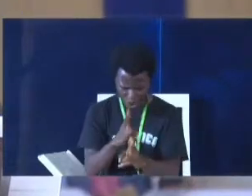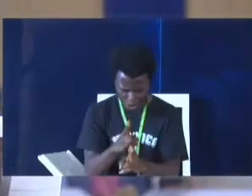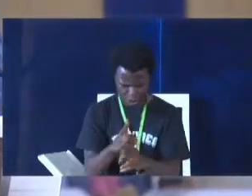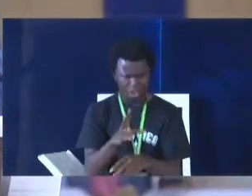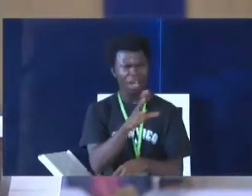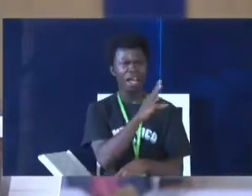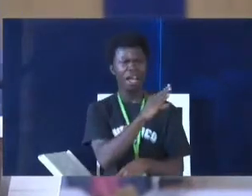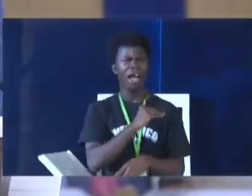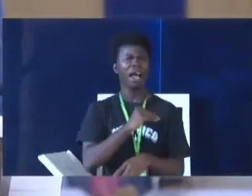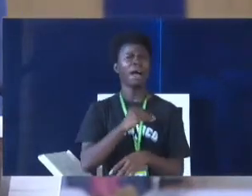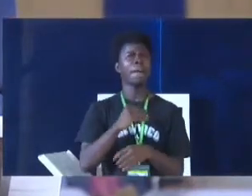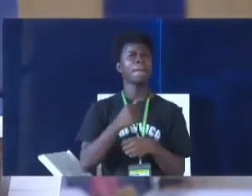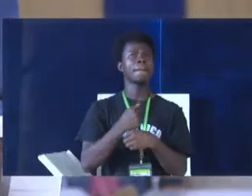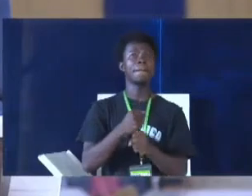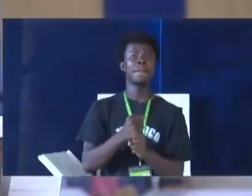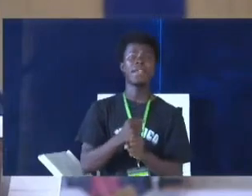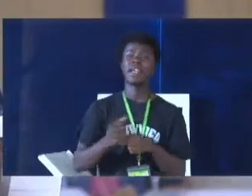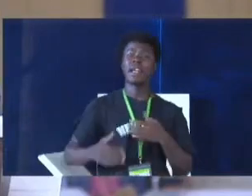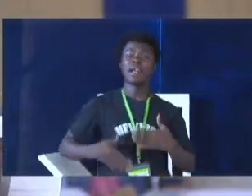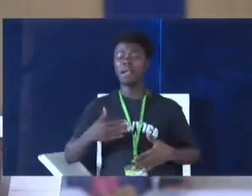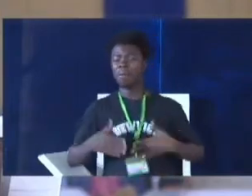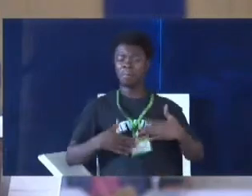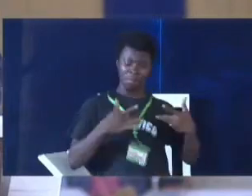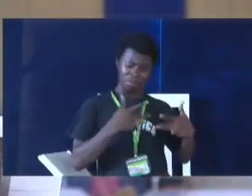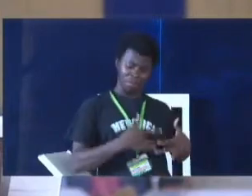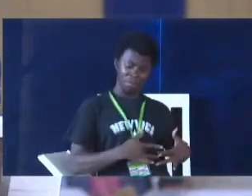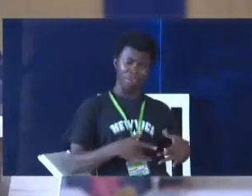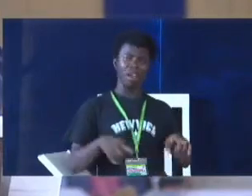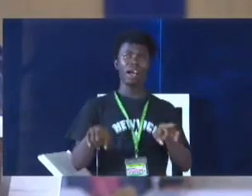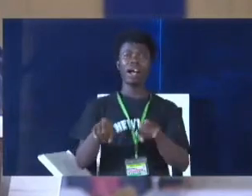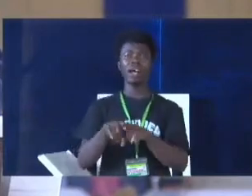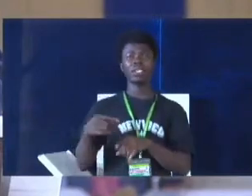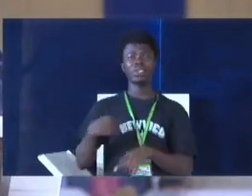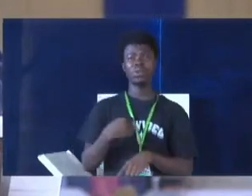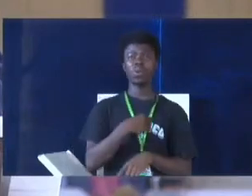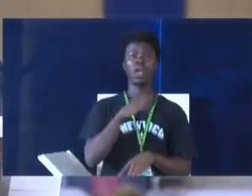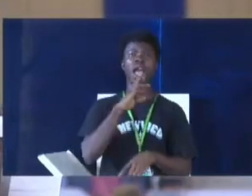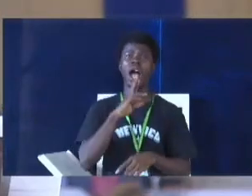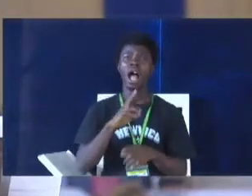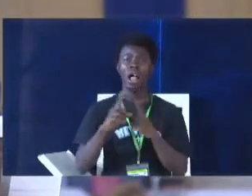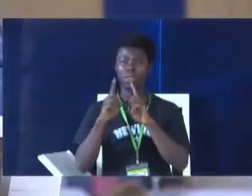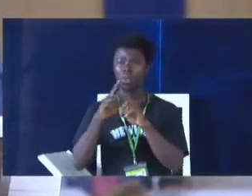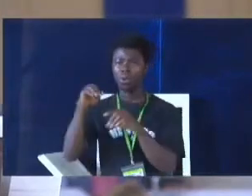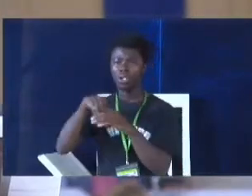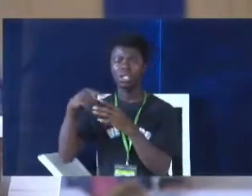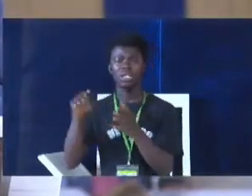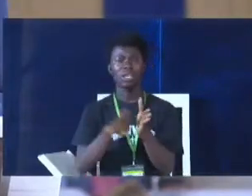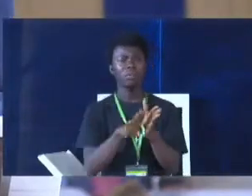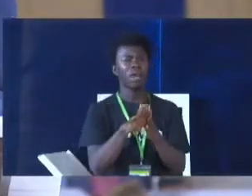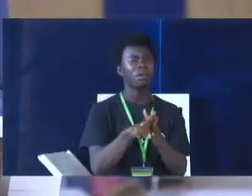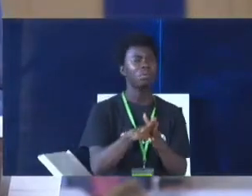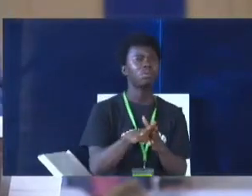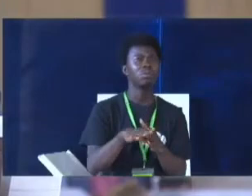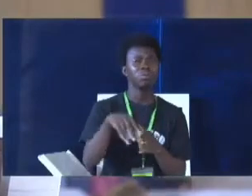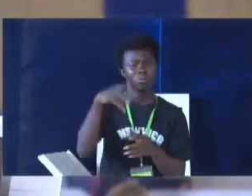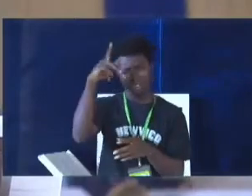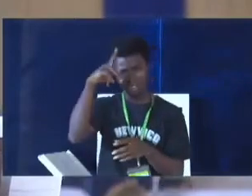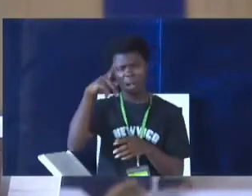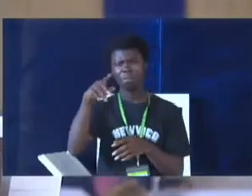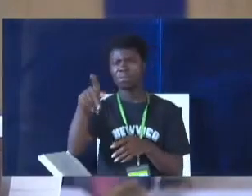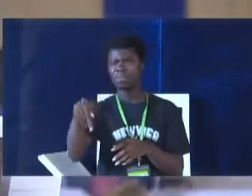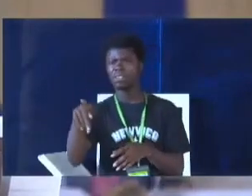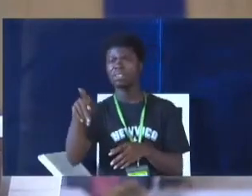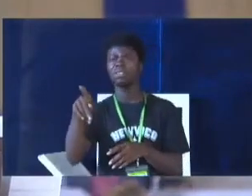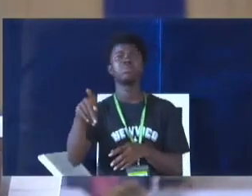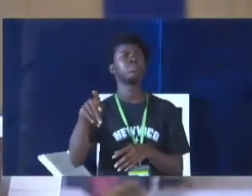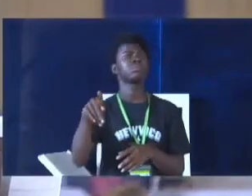and makes glad the heart. As we're told in Psalms chapter 34, verse 5, Psalms chapter 34, verse 5,